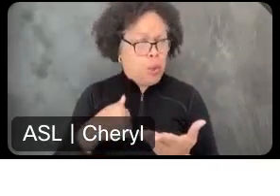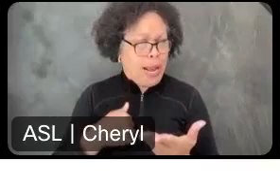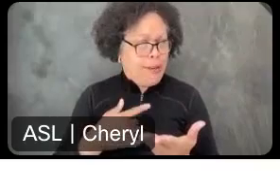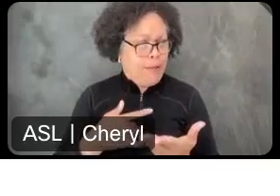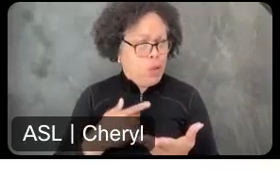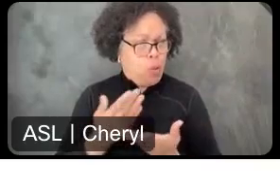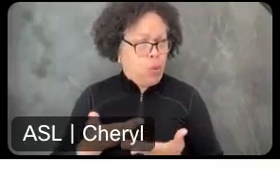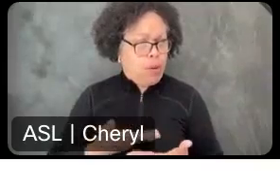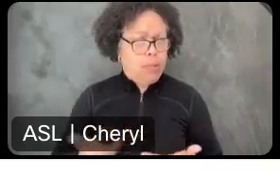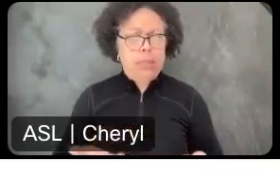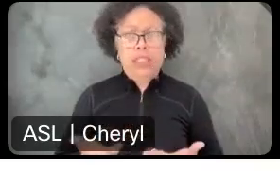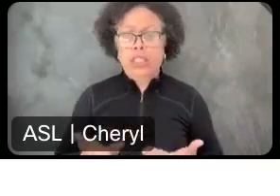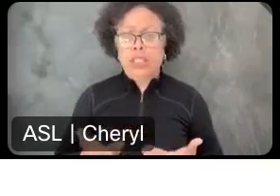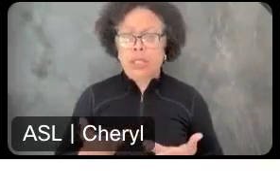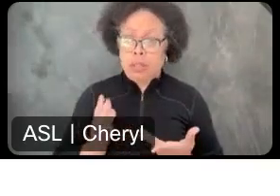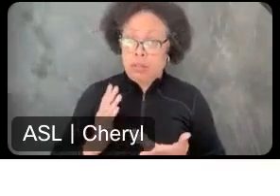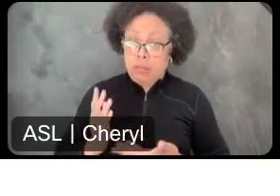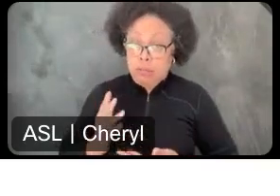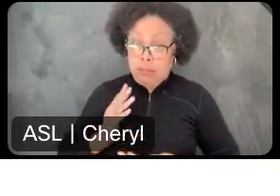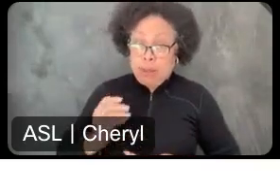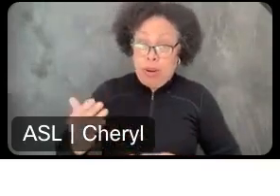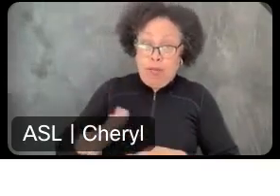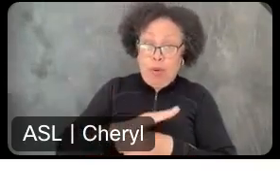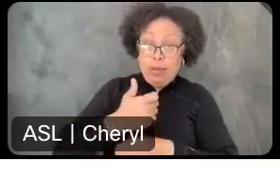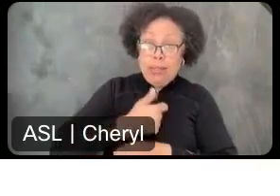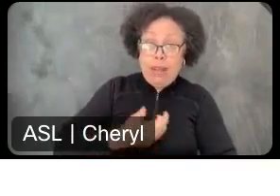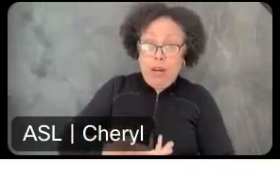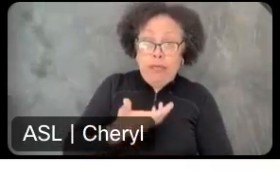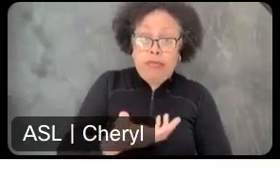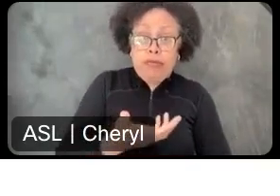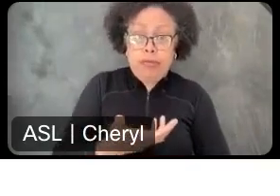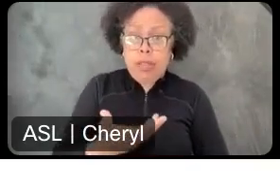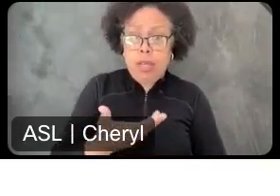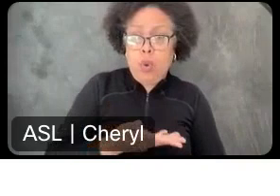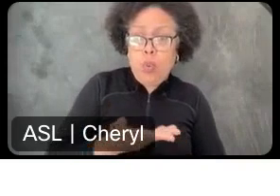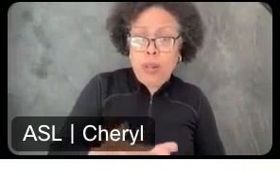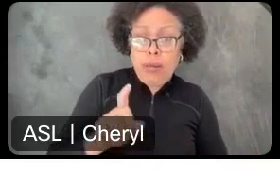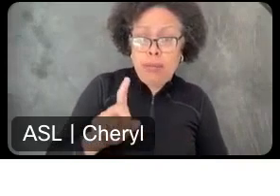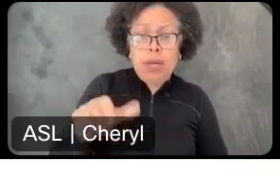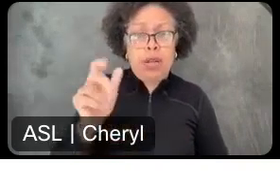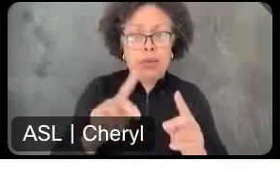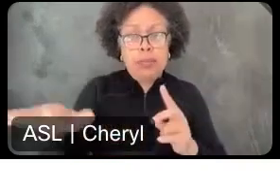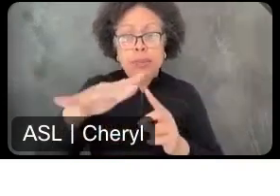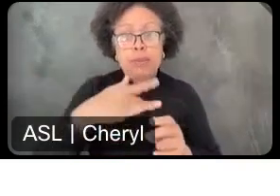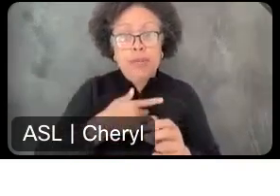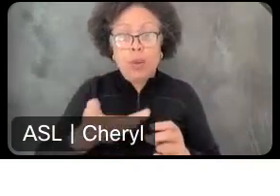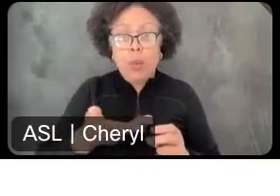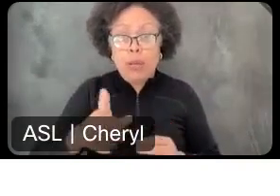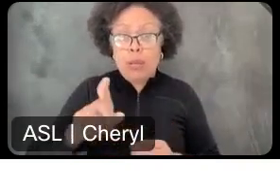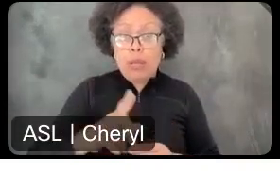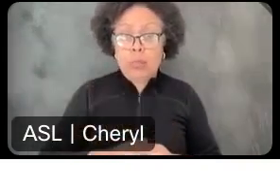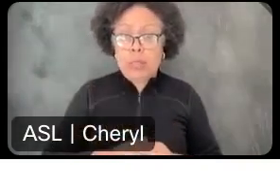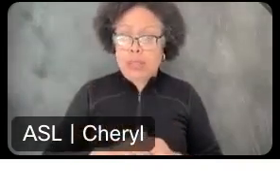here in all of my identities? As well as, do others feel welcomed here in all of